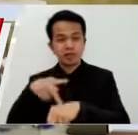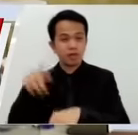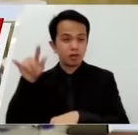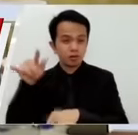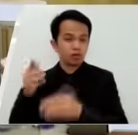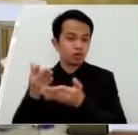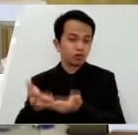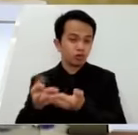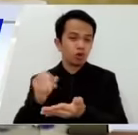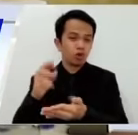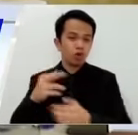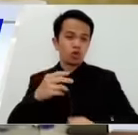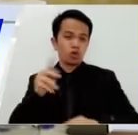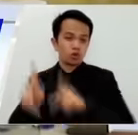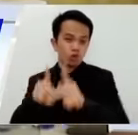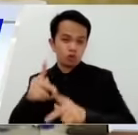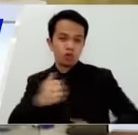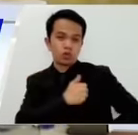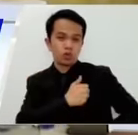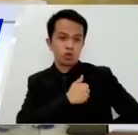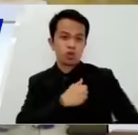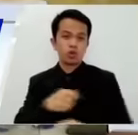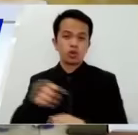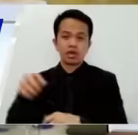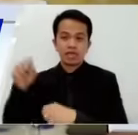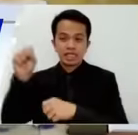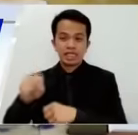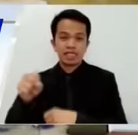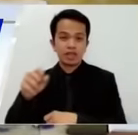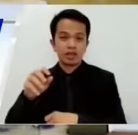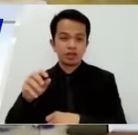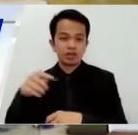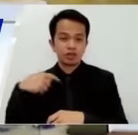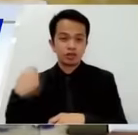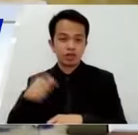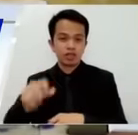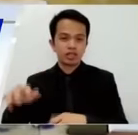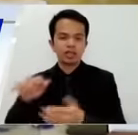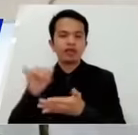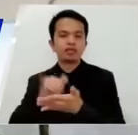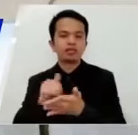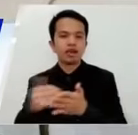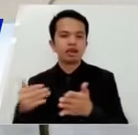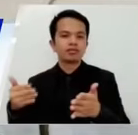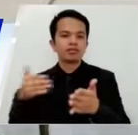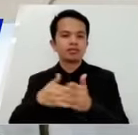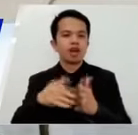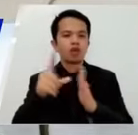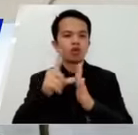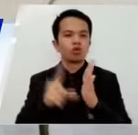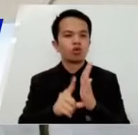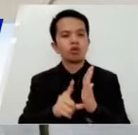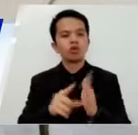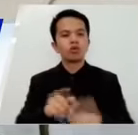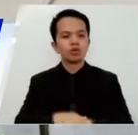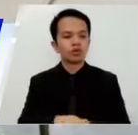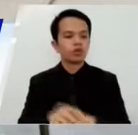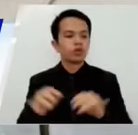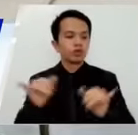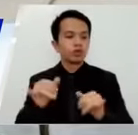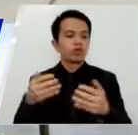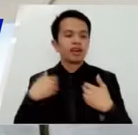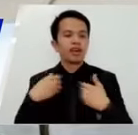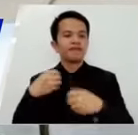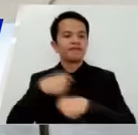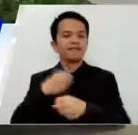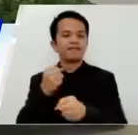forces in the South China Sea would invoke our Mutual Defense Treaty. Binanggit din niya ang paglikha ng economic